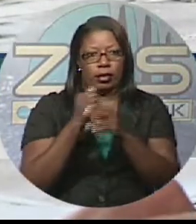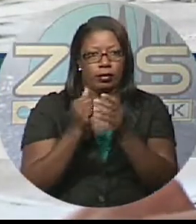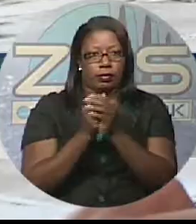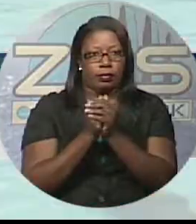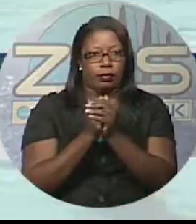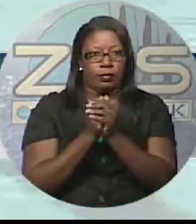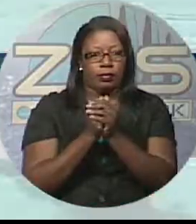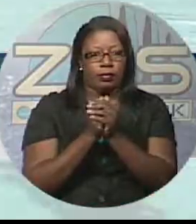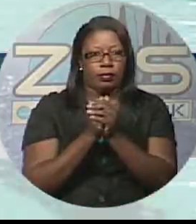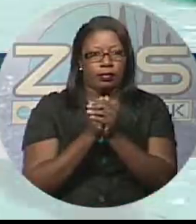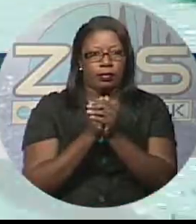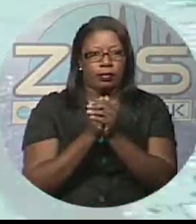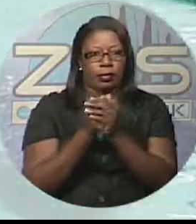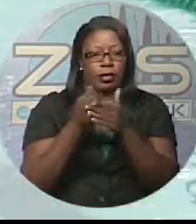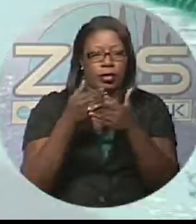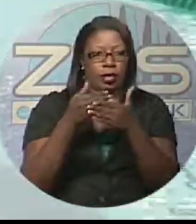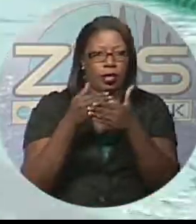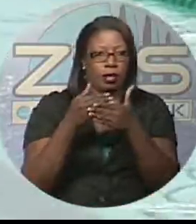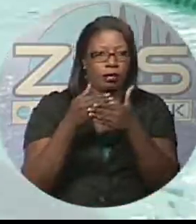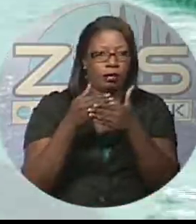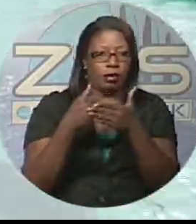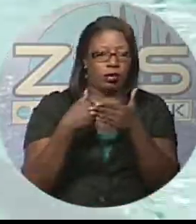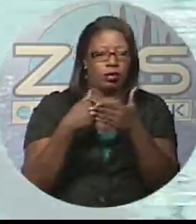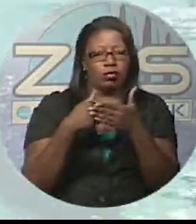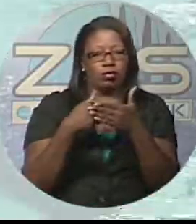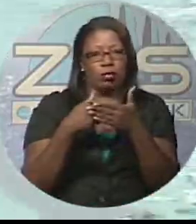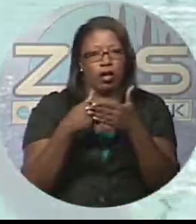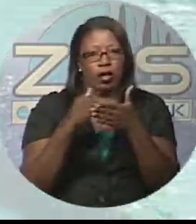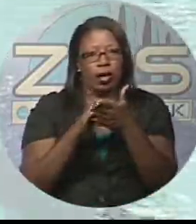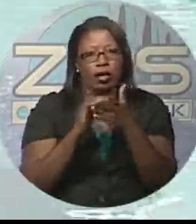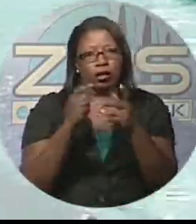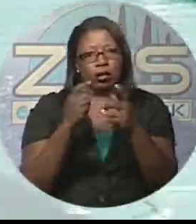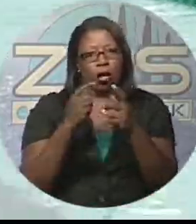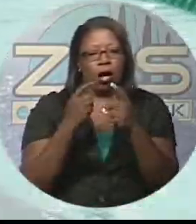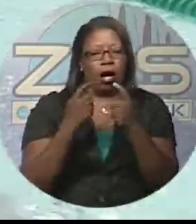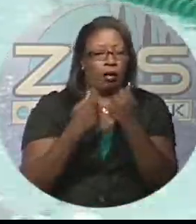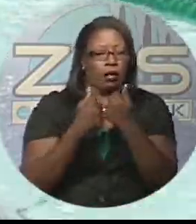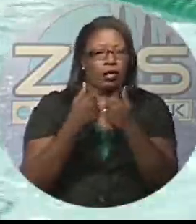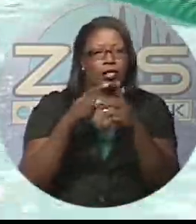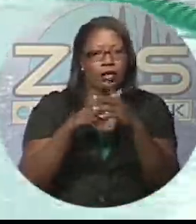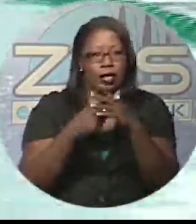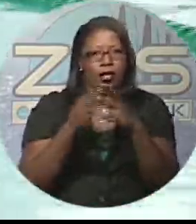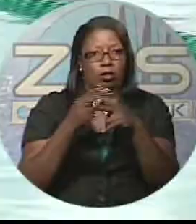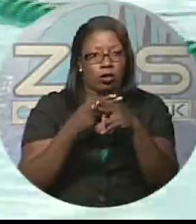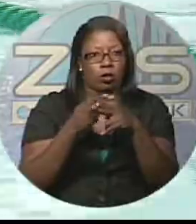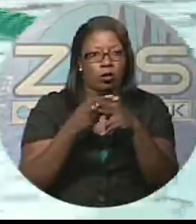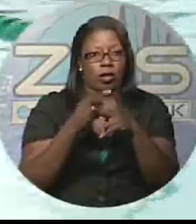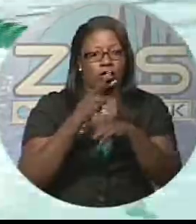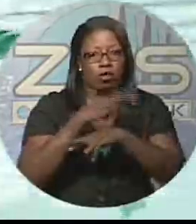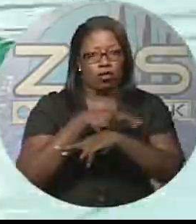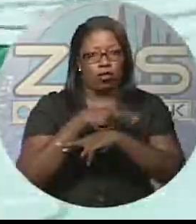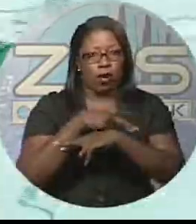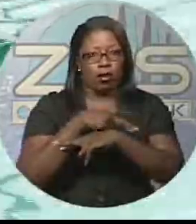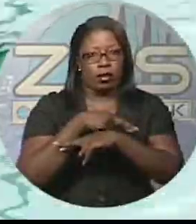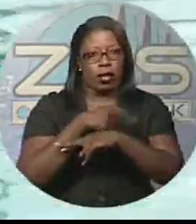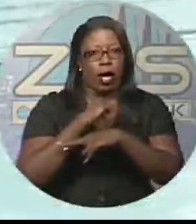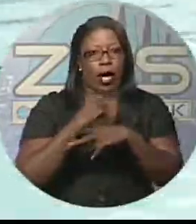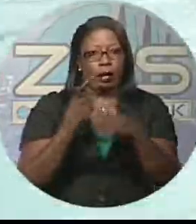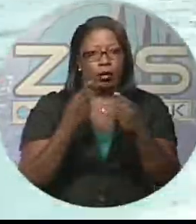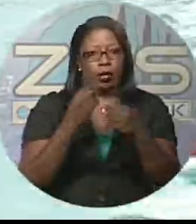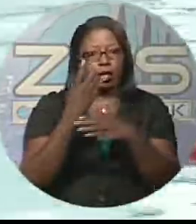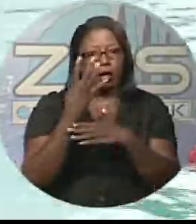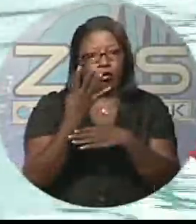meet ahead, since it'll be starting soon. So I'm just trying to rest mostly this next week. I'm only doing 4 events there,